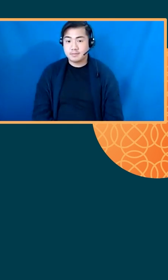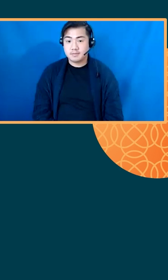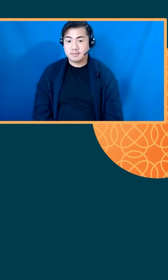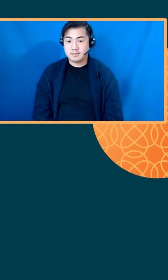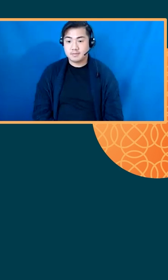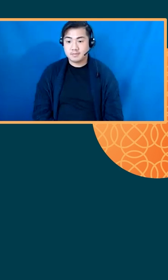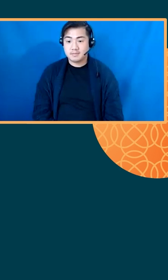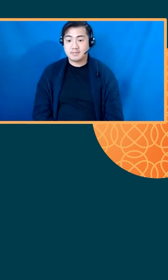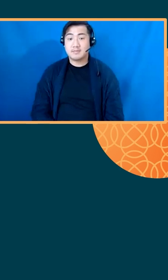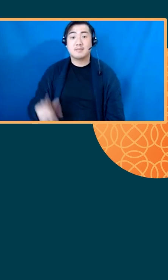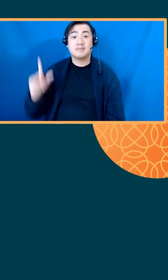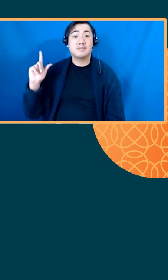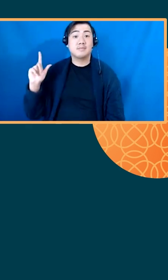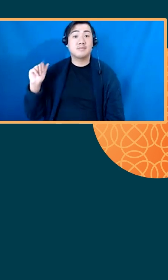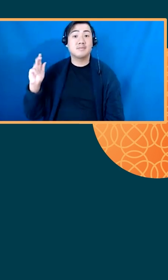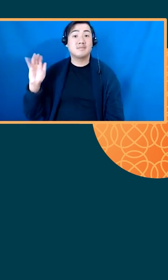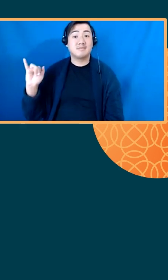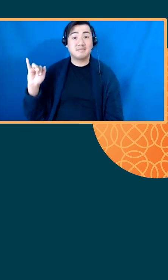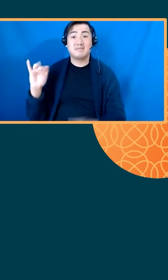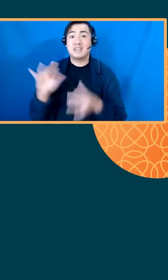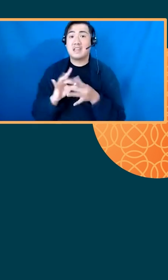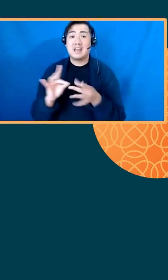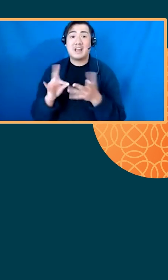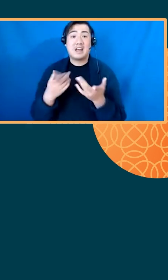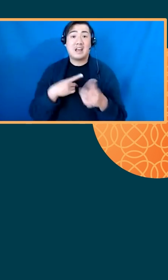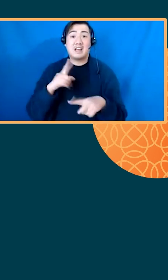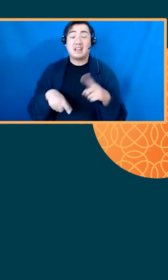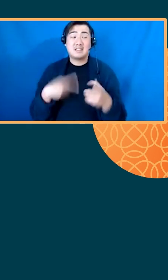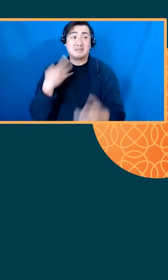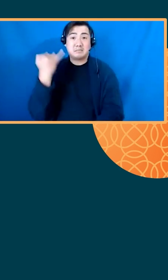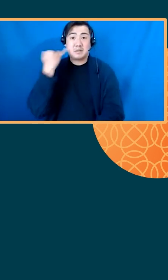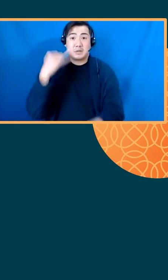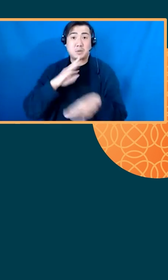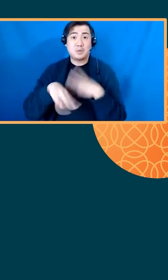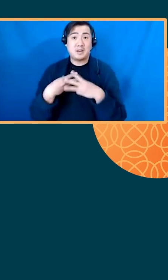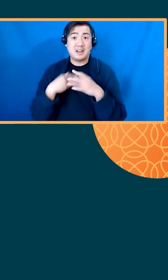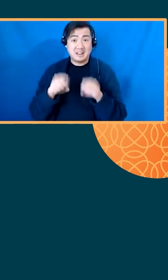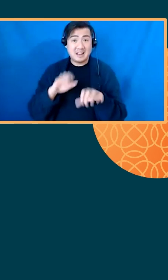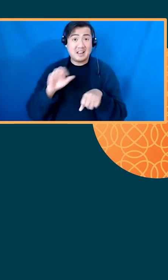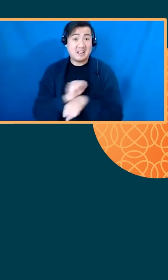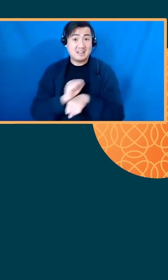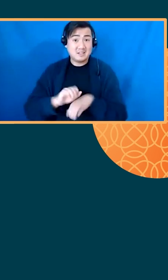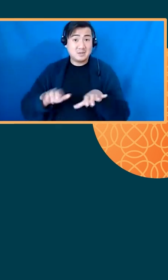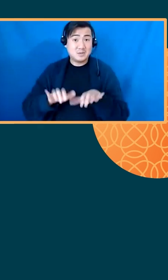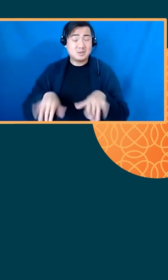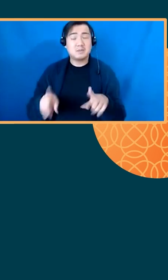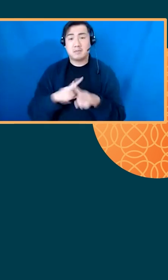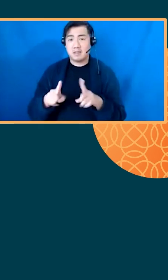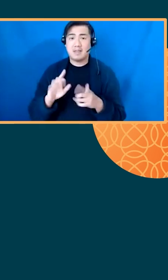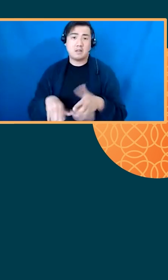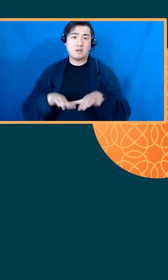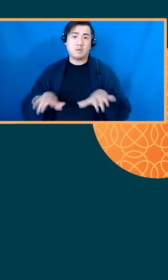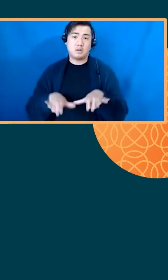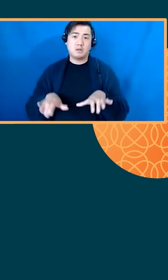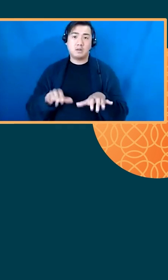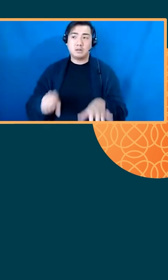This is Lindsey. I know some of us on the call are like, I cannot envision a world where I could do that, but it is a practice to be able to